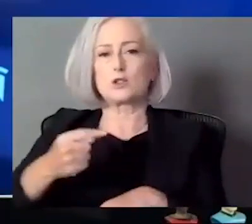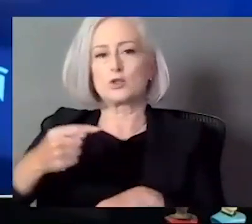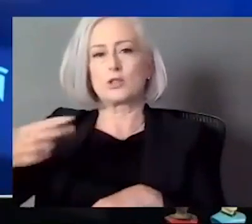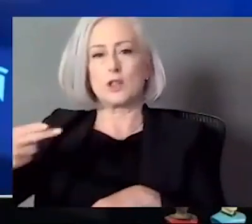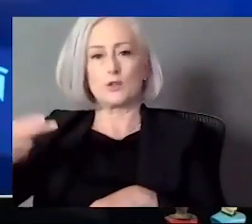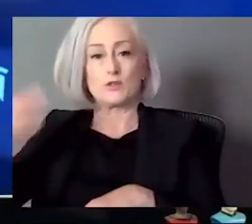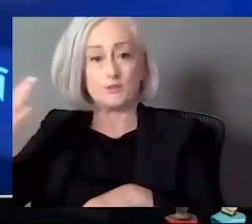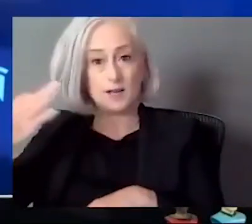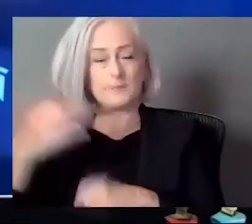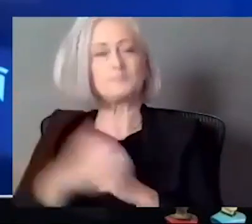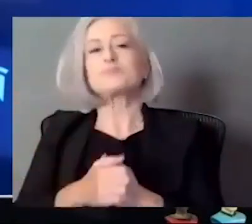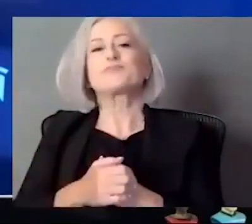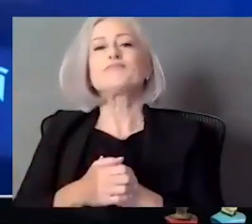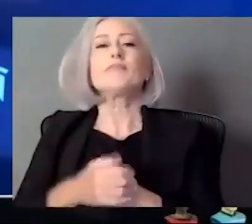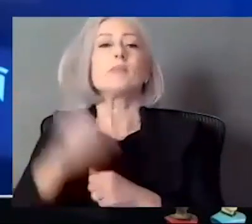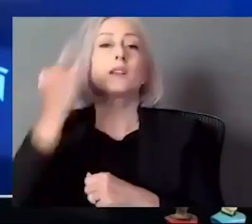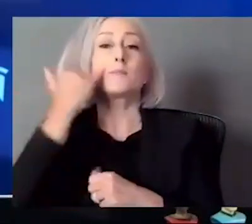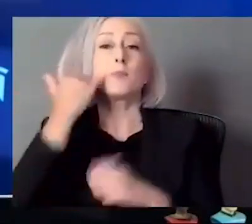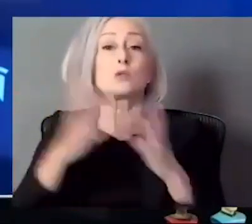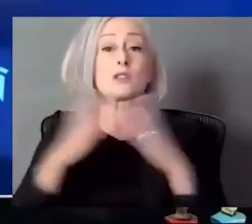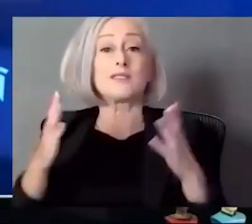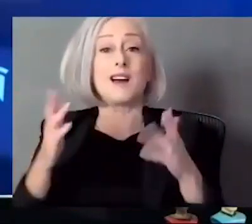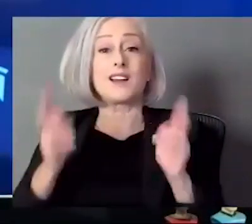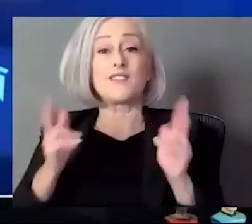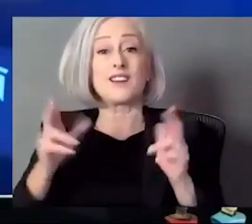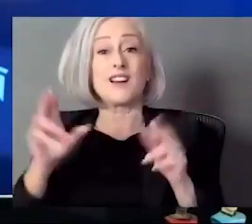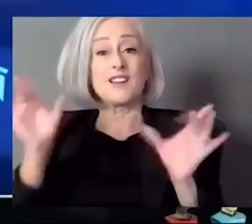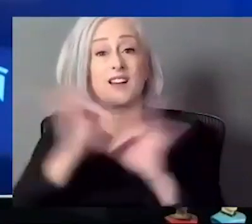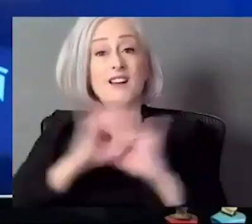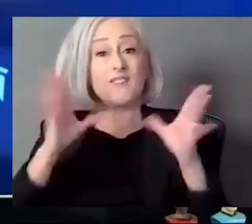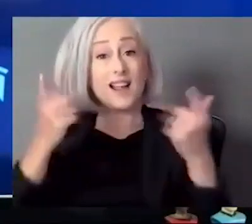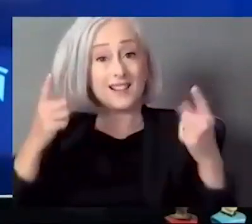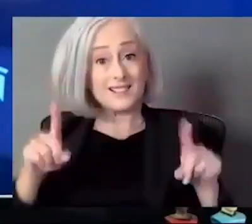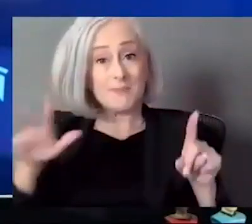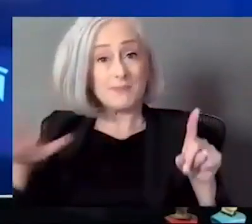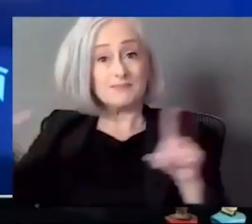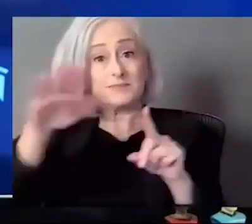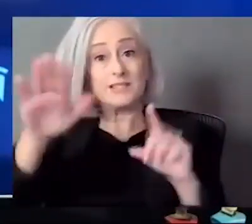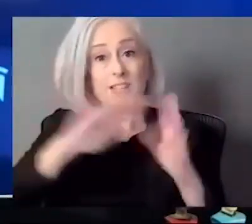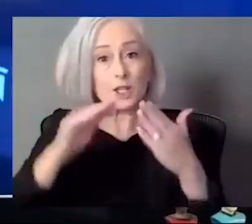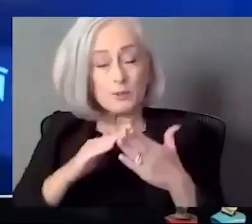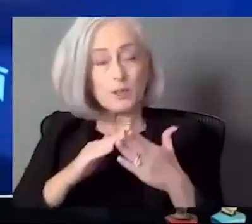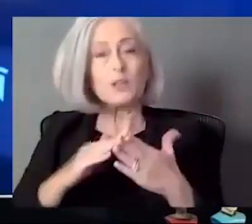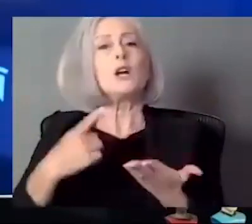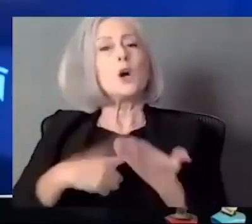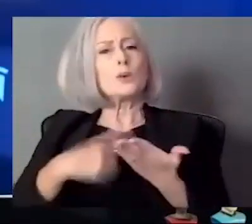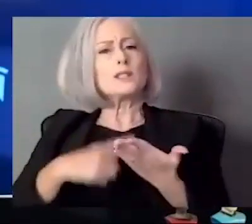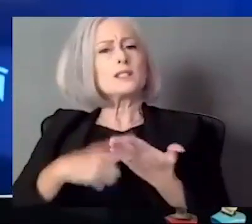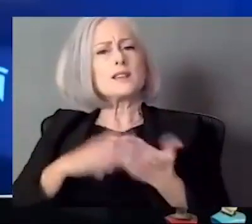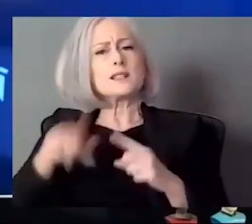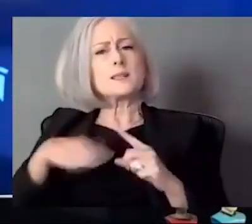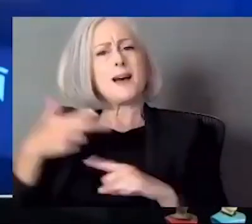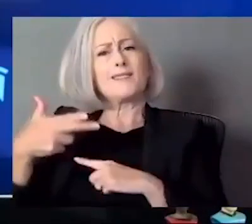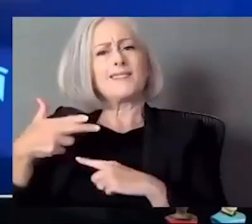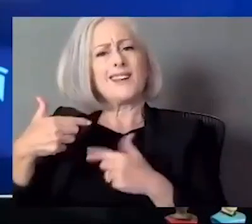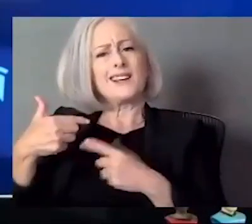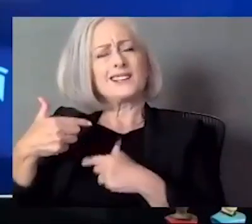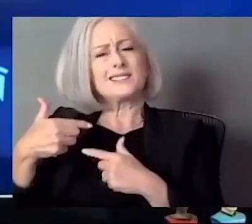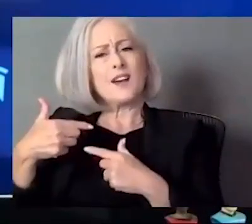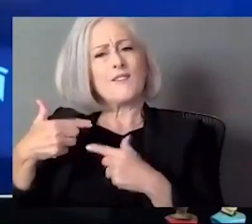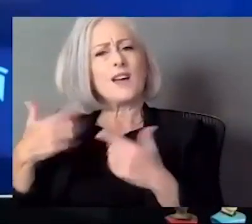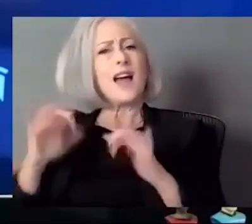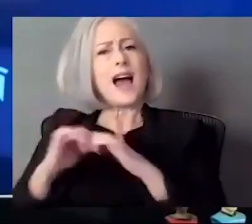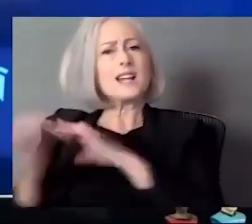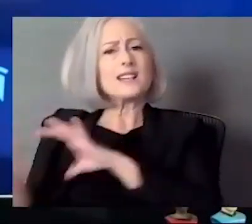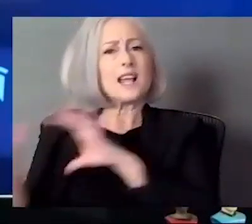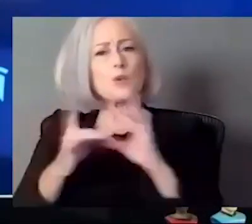there's a lot of gun violence in the community. Well, let's talk about guns as a public health concern. Not as trying to ban guns, but what does it mean from a public health perspective? How can we do better?